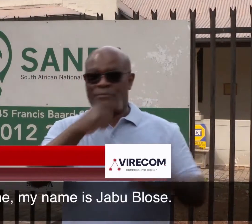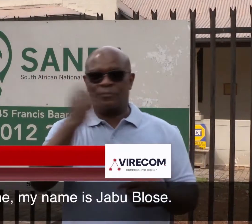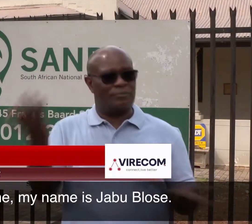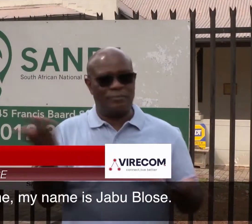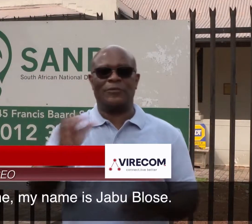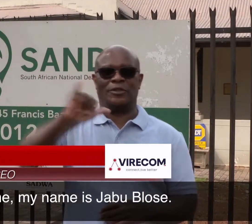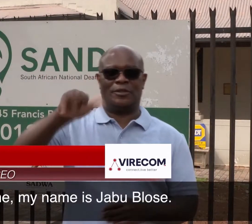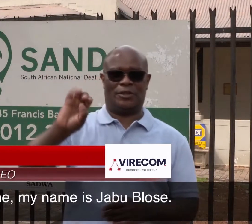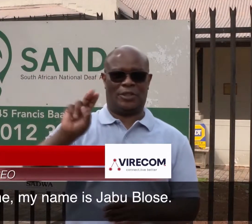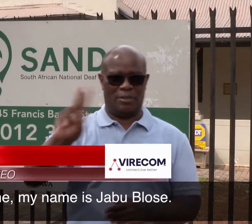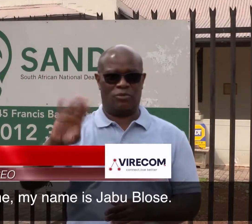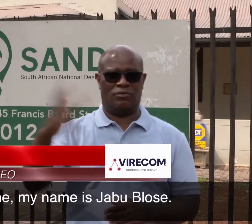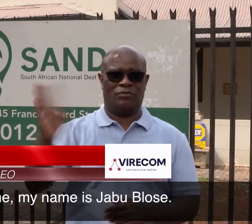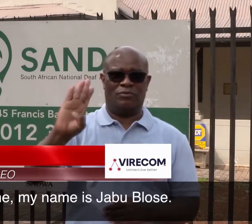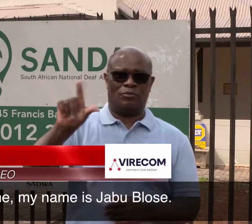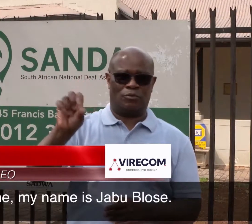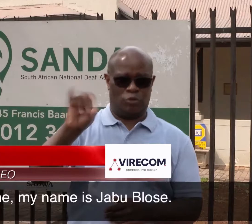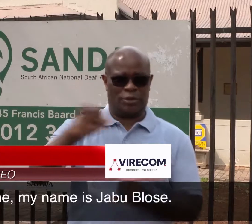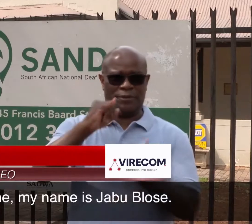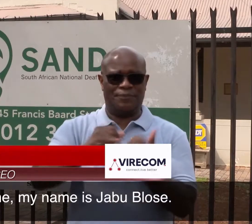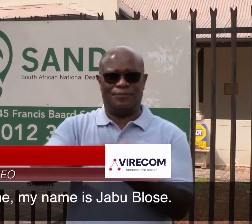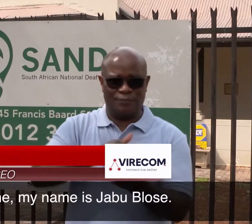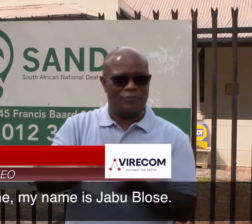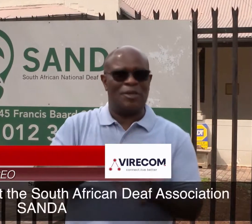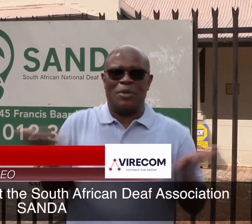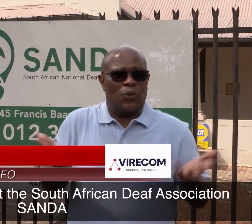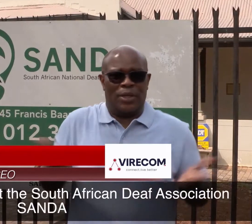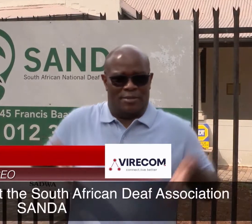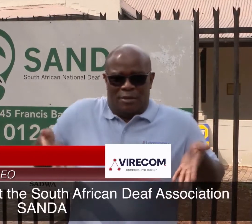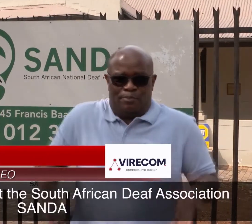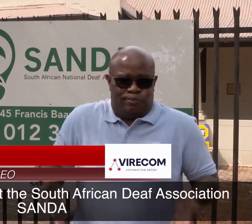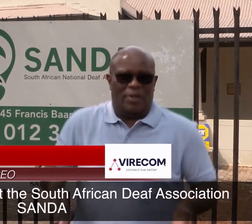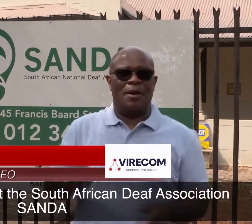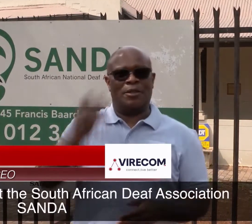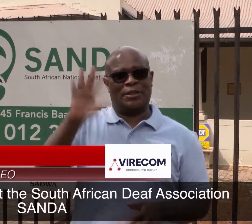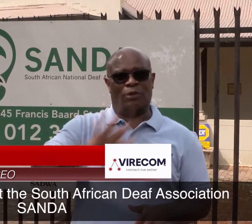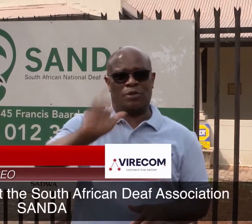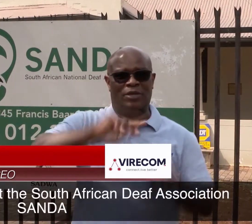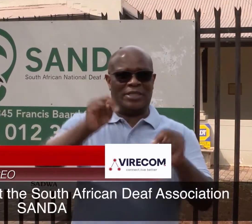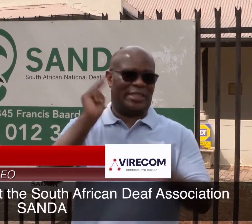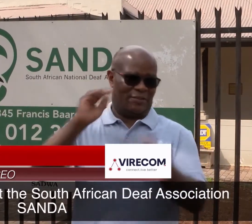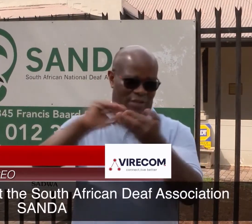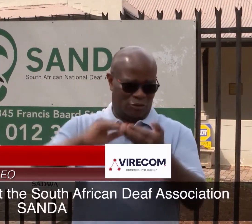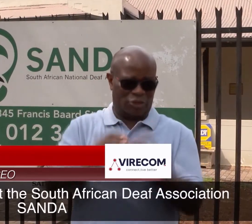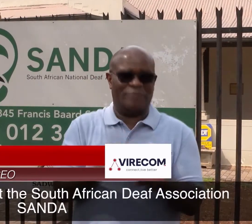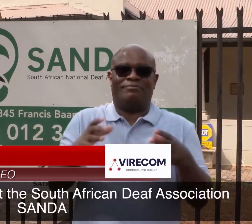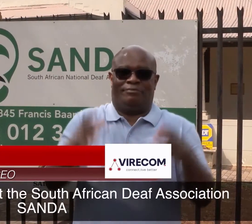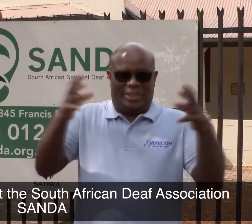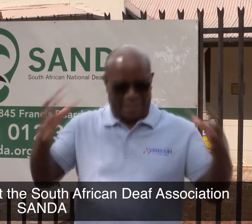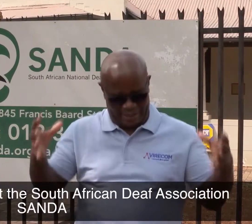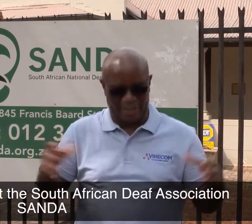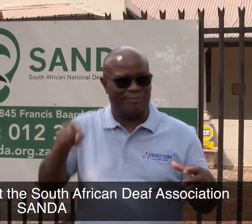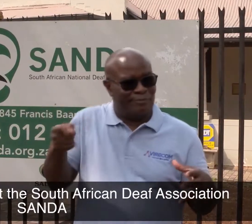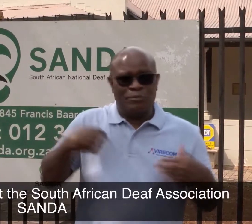Hello everyone, my name is Jabu Blose. I'm here at Pretoria, South African National